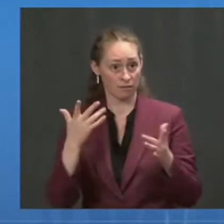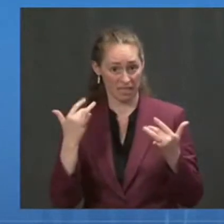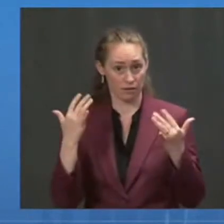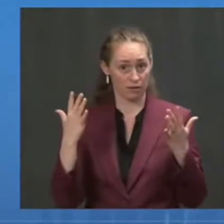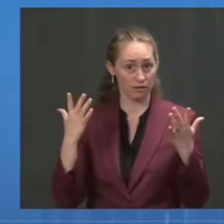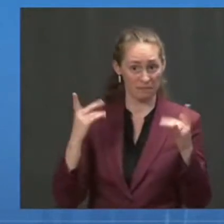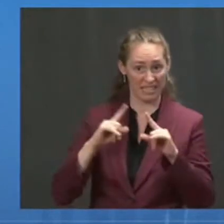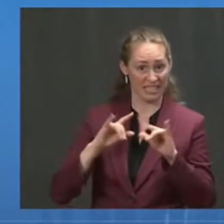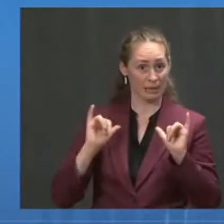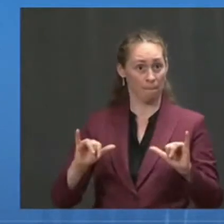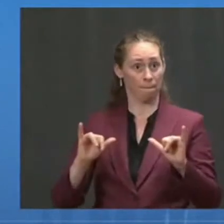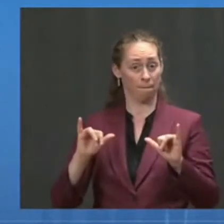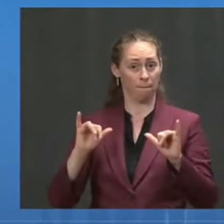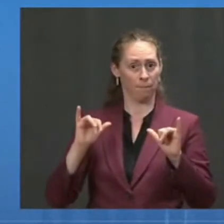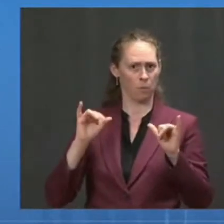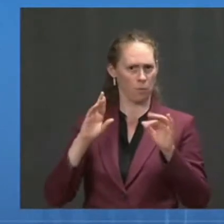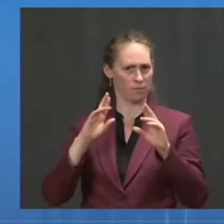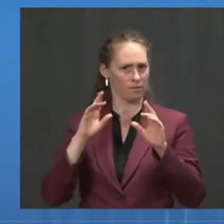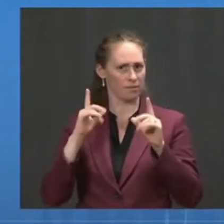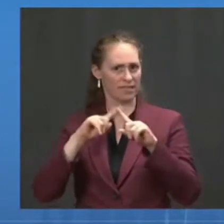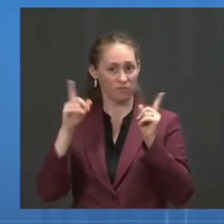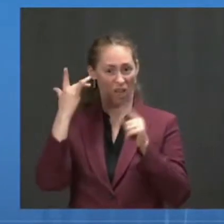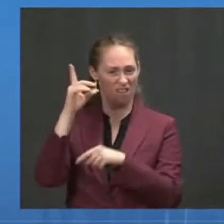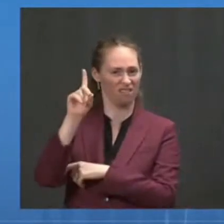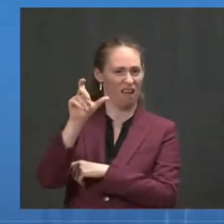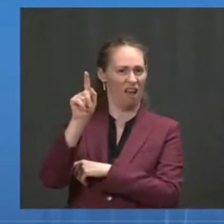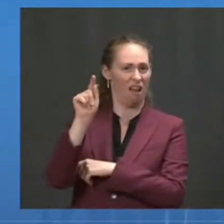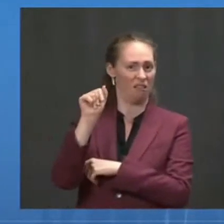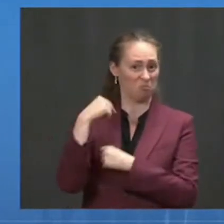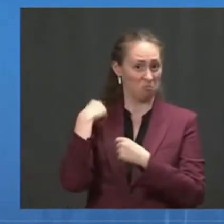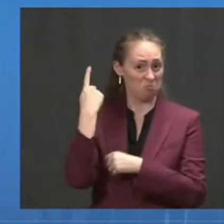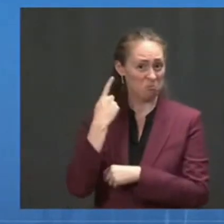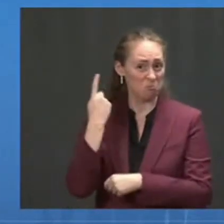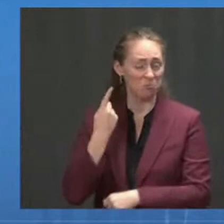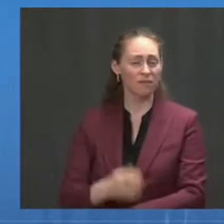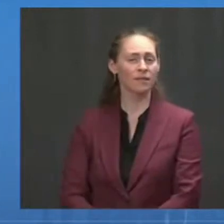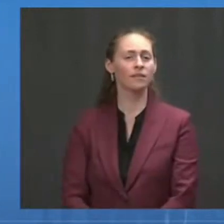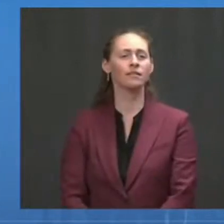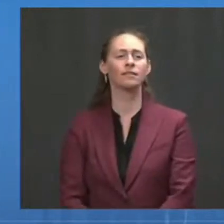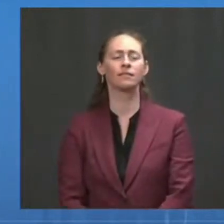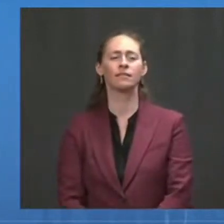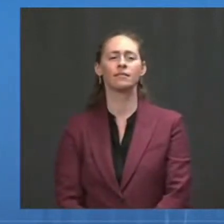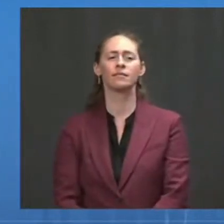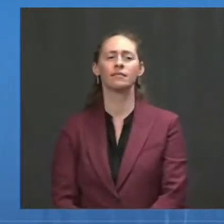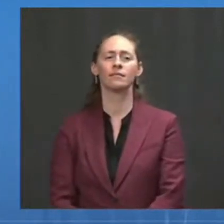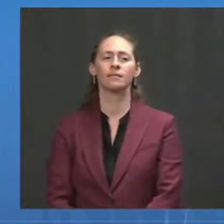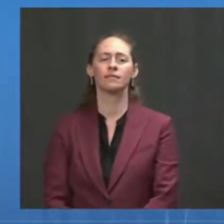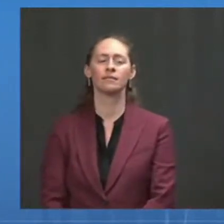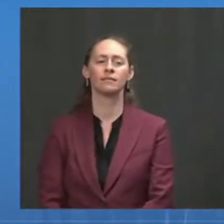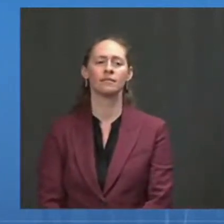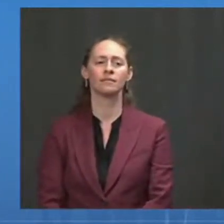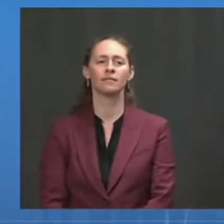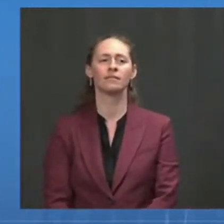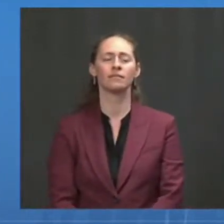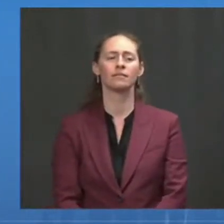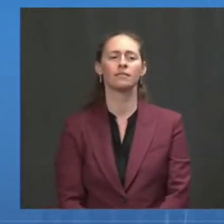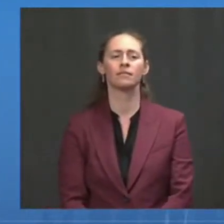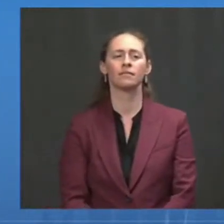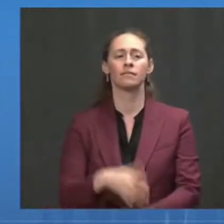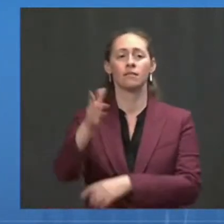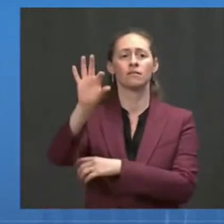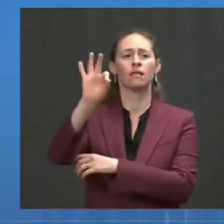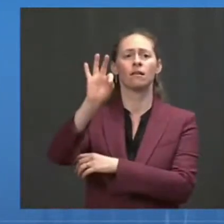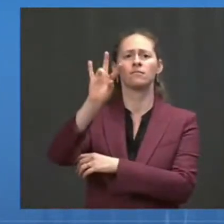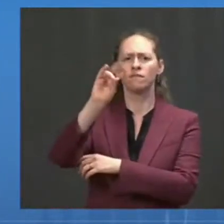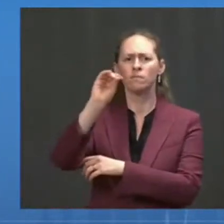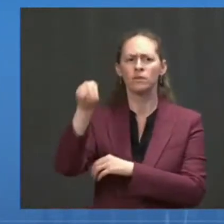better numbers on the efficacy yet, Dr. Walensky? Thank you. That 97% was data from January through